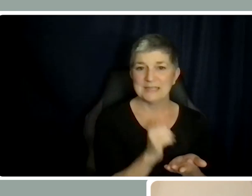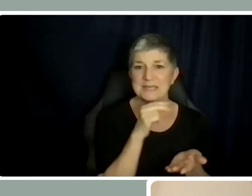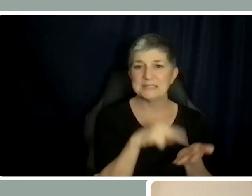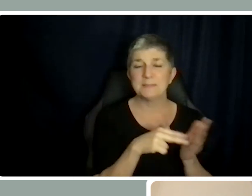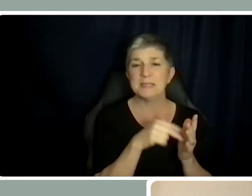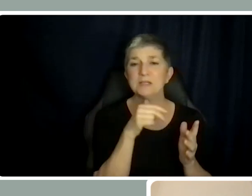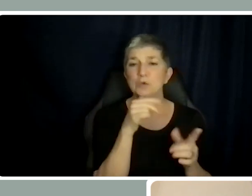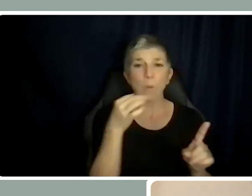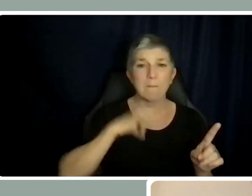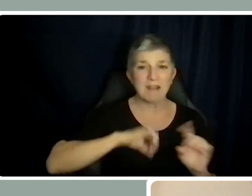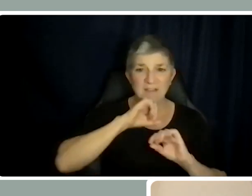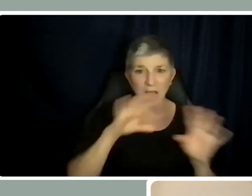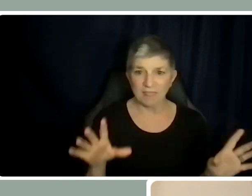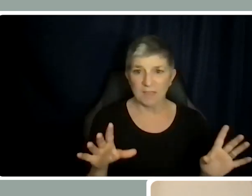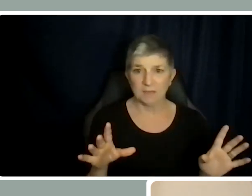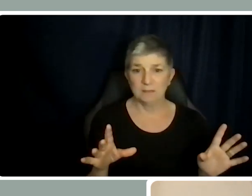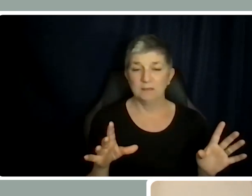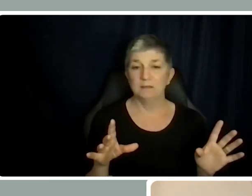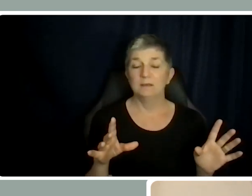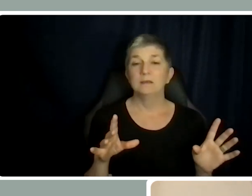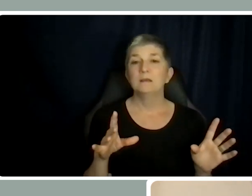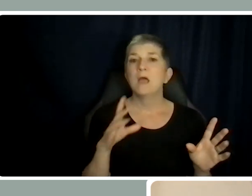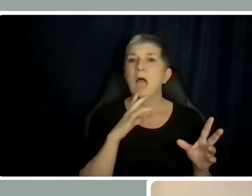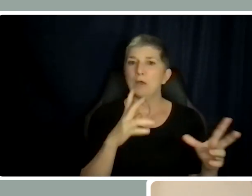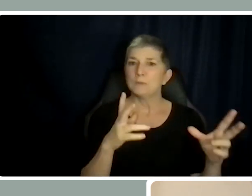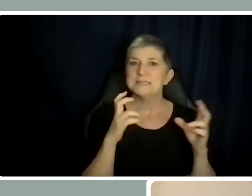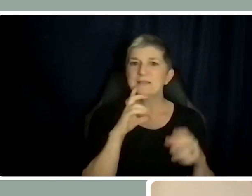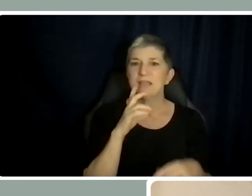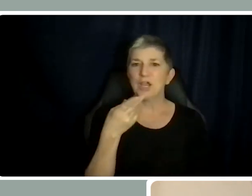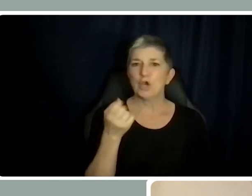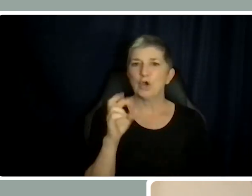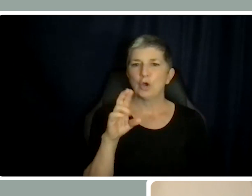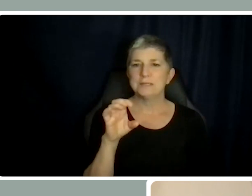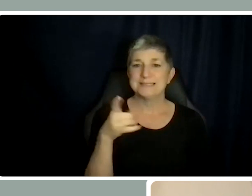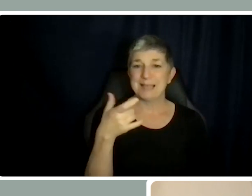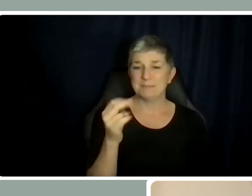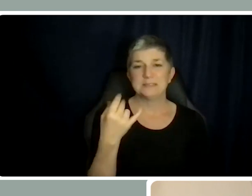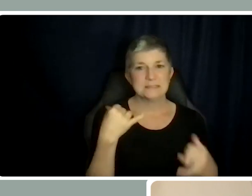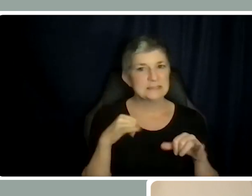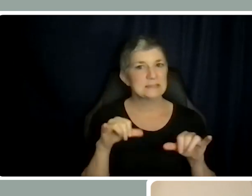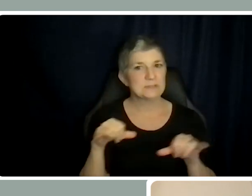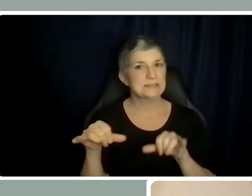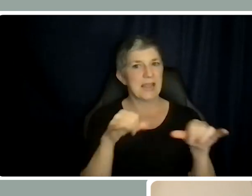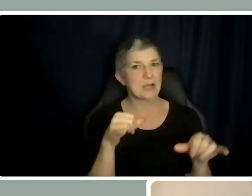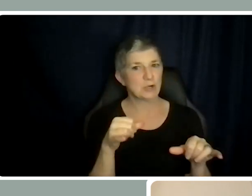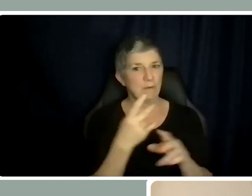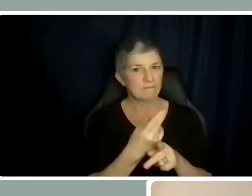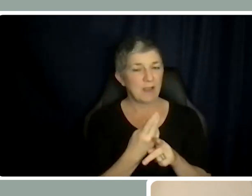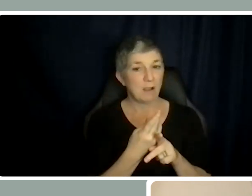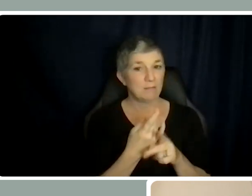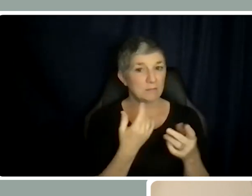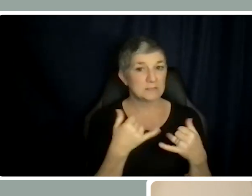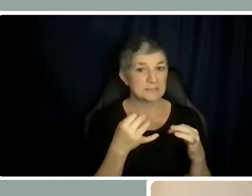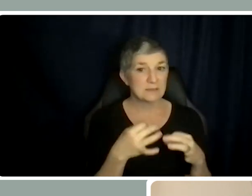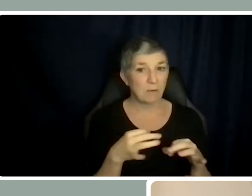that you don't benefit from it. And absolutely, receiving Herceptin is still the standard of care. So there's still benefit, don't get me